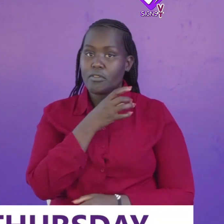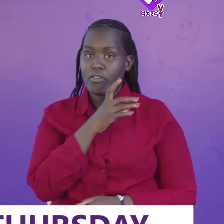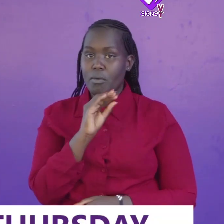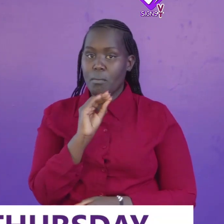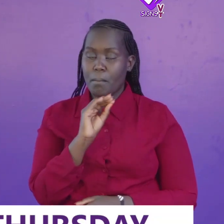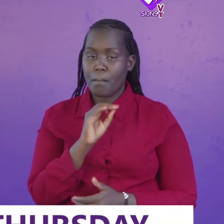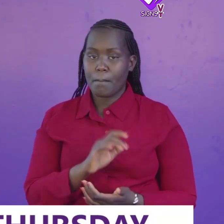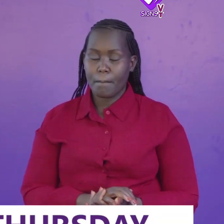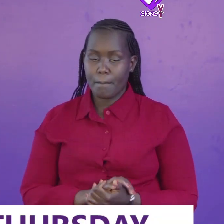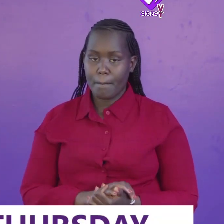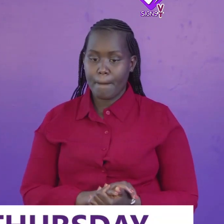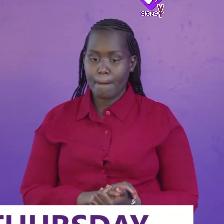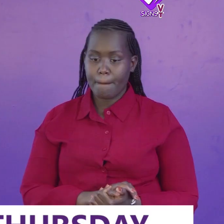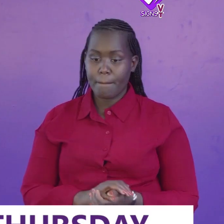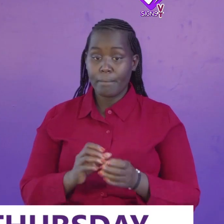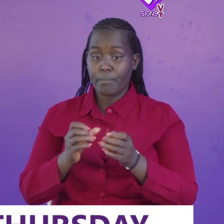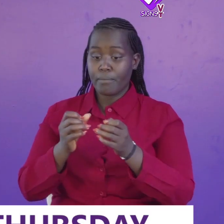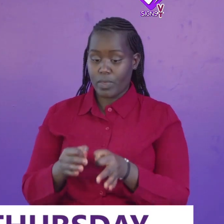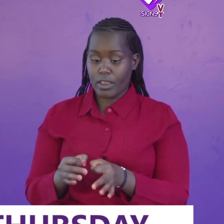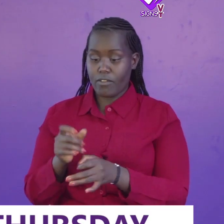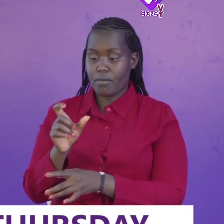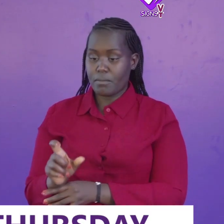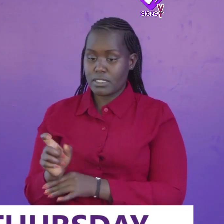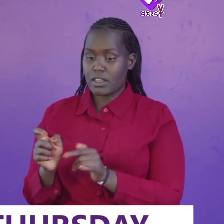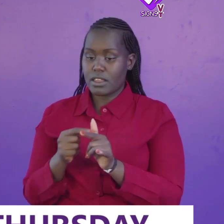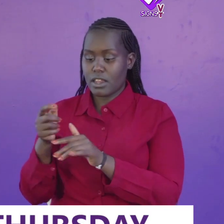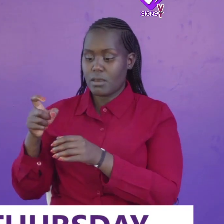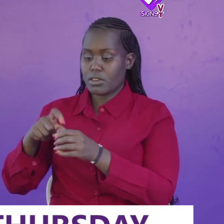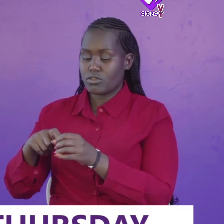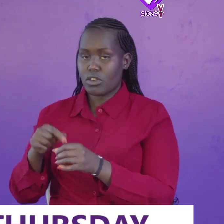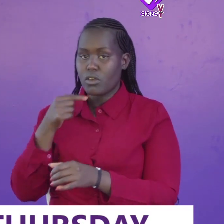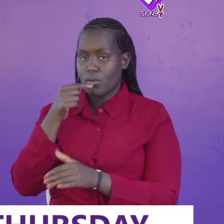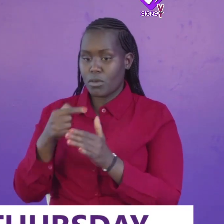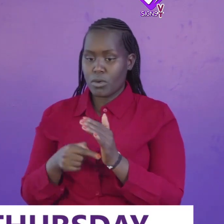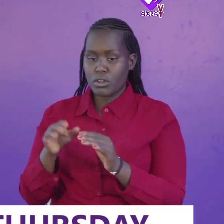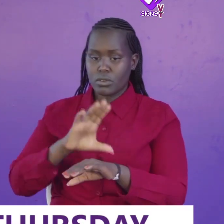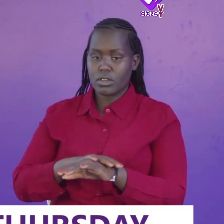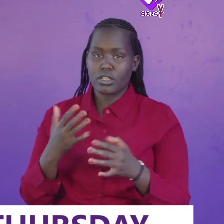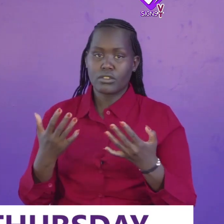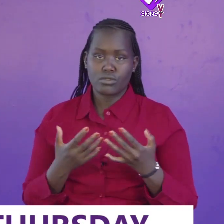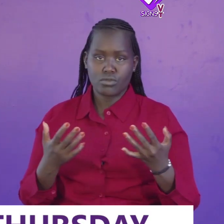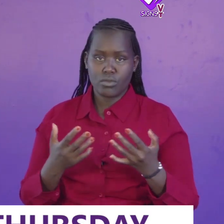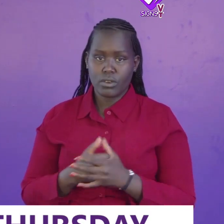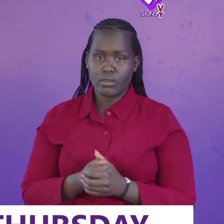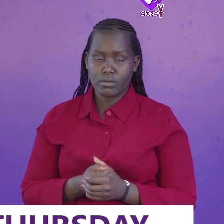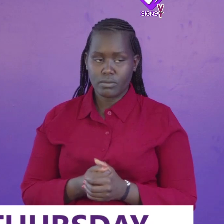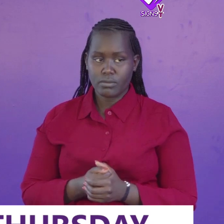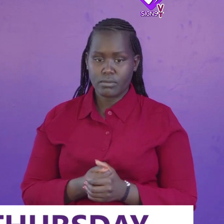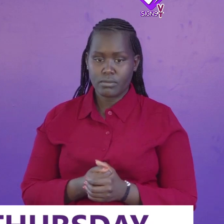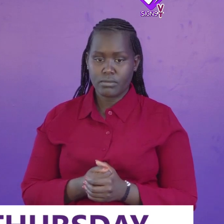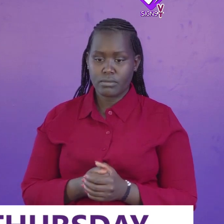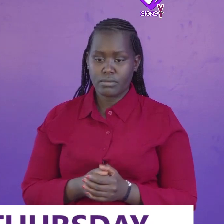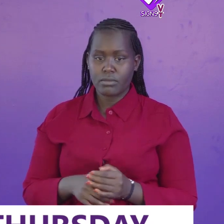Siogope. Yeah. Na in case someone ametune in size, hebu wakumbushe umesema mtapatikana wapi ile event ulikuwa umetuambia? All